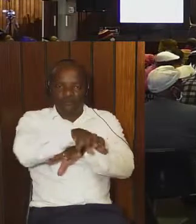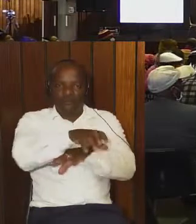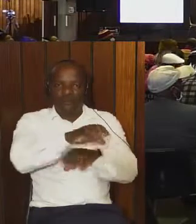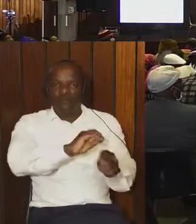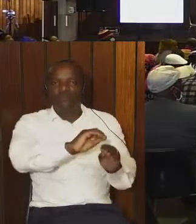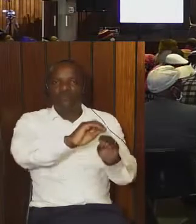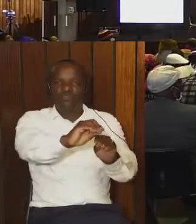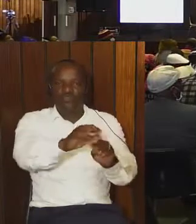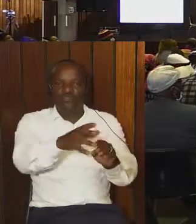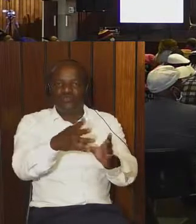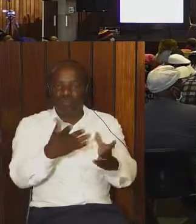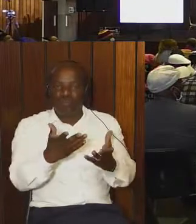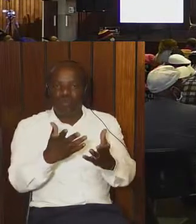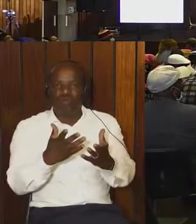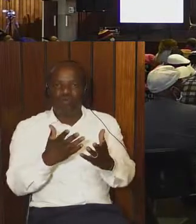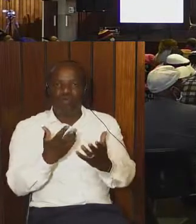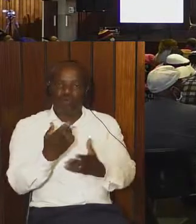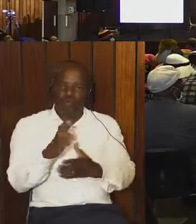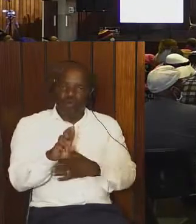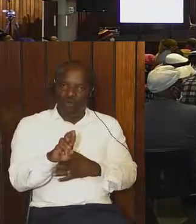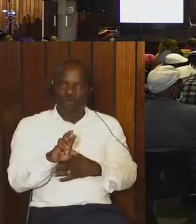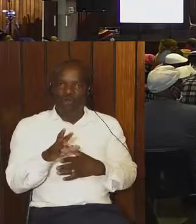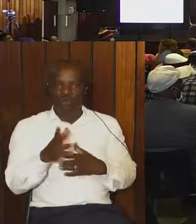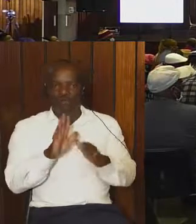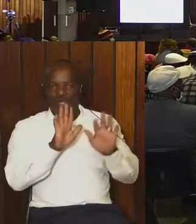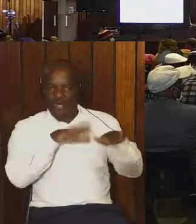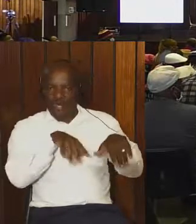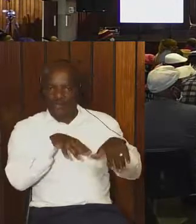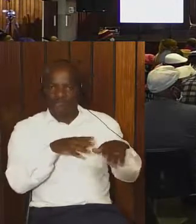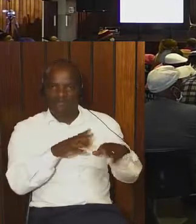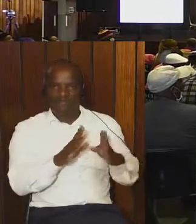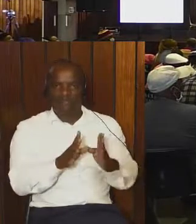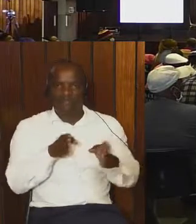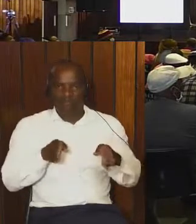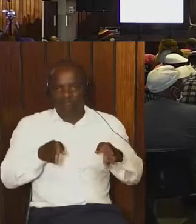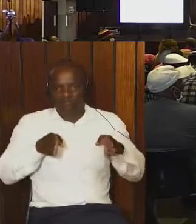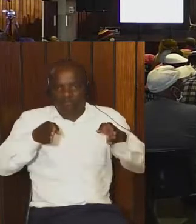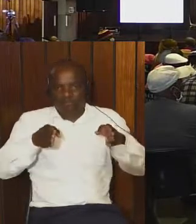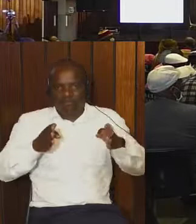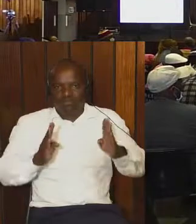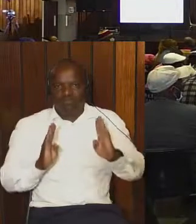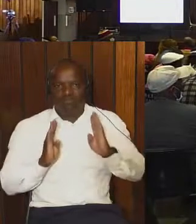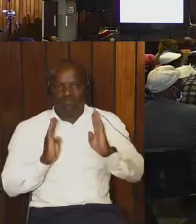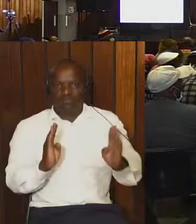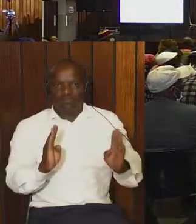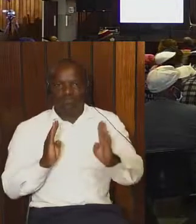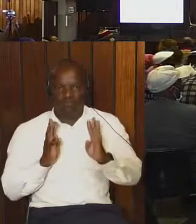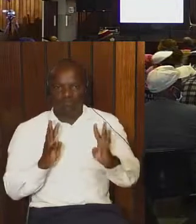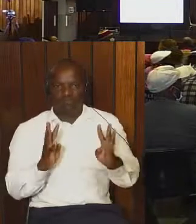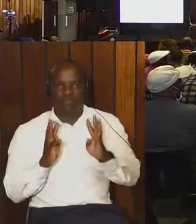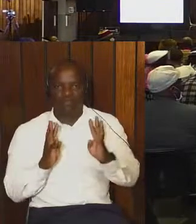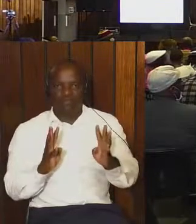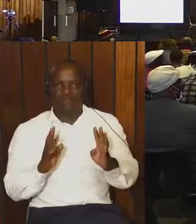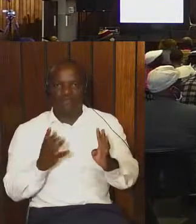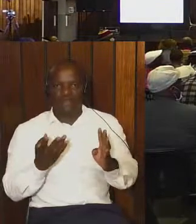mo ya ba tlisa ka mo or province e tlo ba tlogela mo tseleng ya ba bracketela gore e tlo etsang province ha re so itse and then tsela ele ya